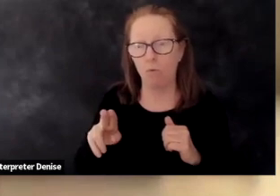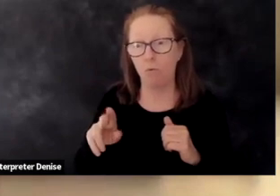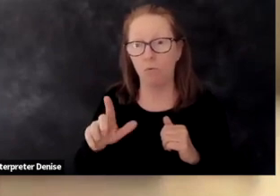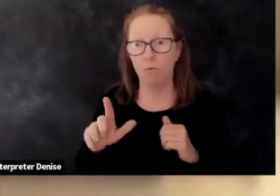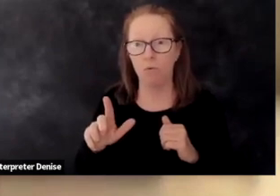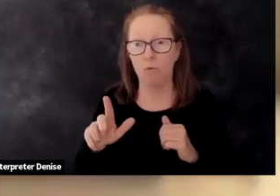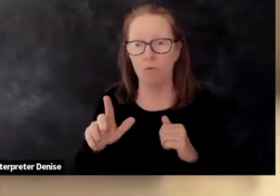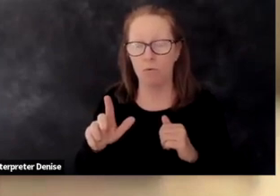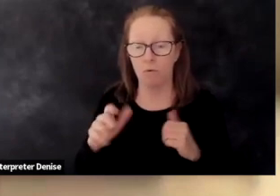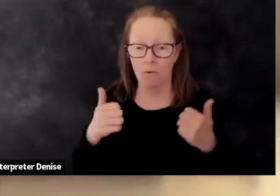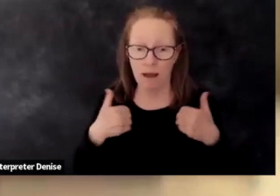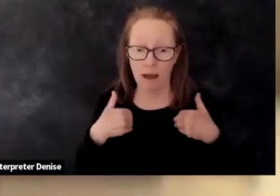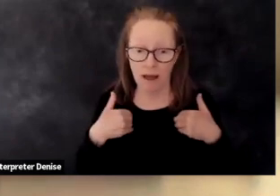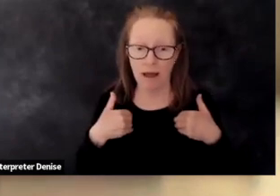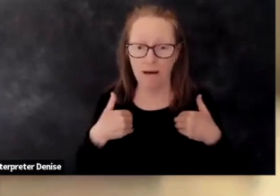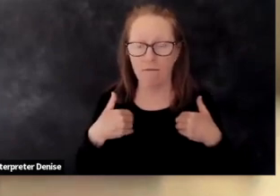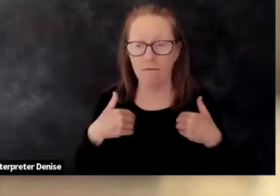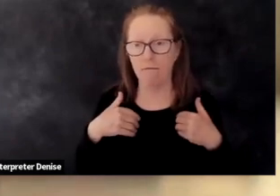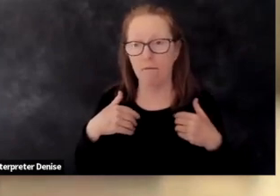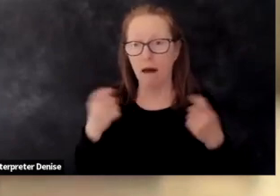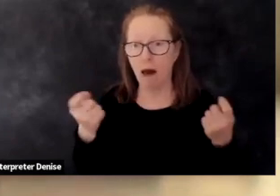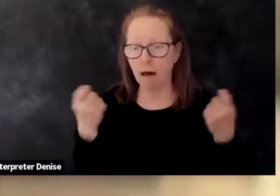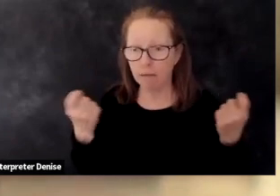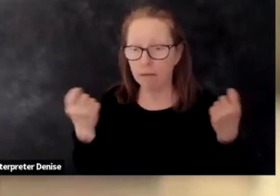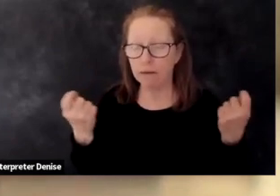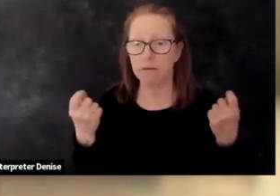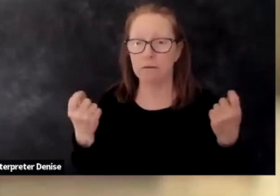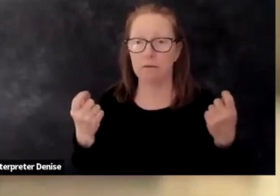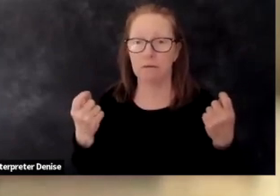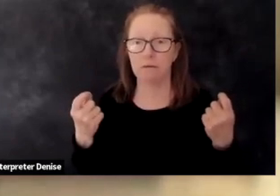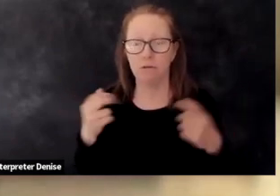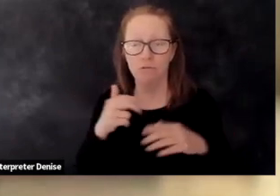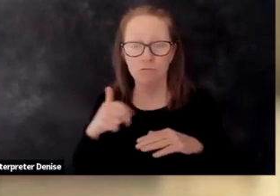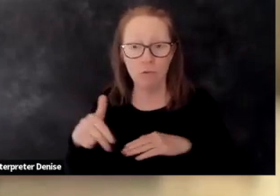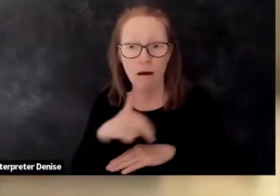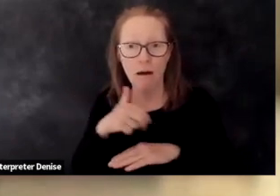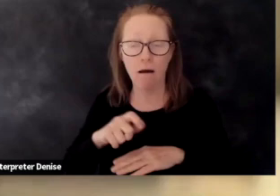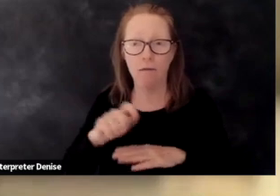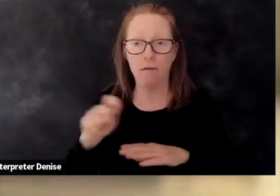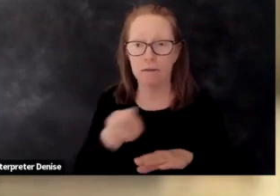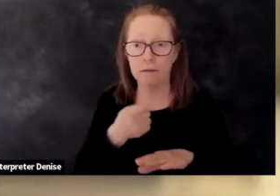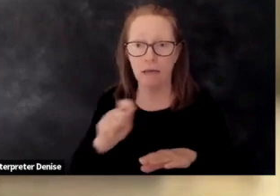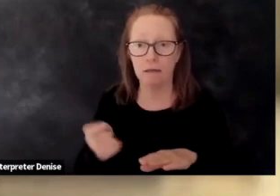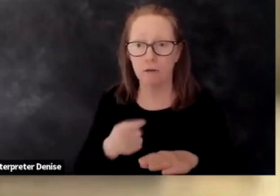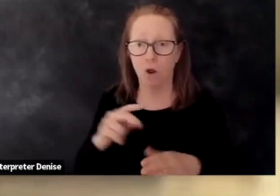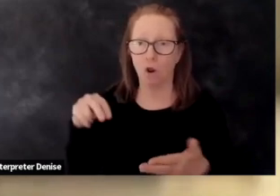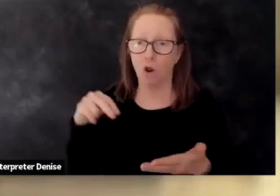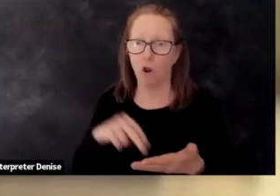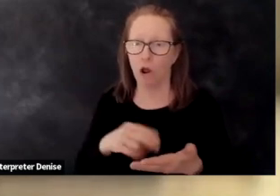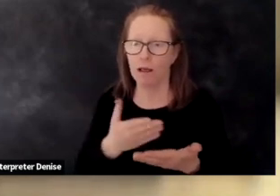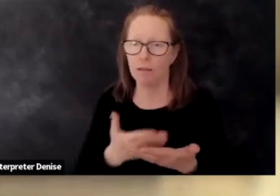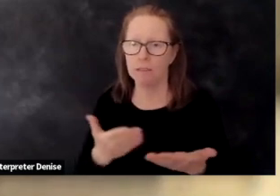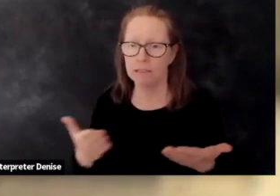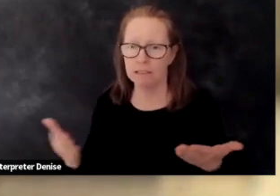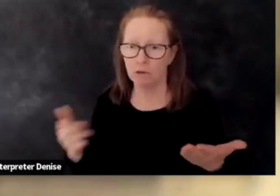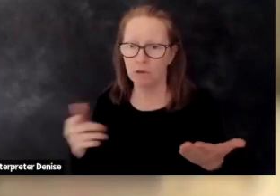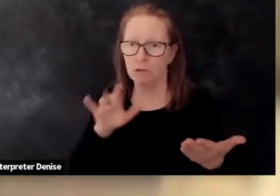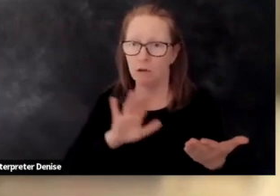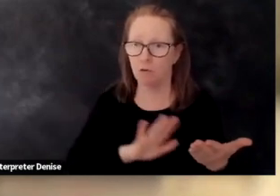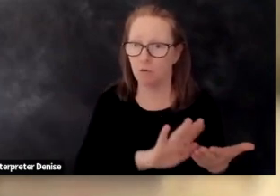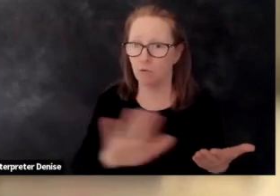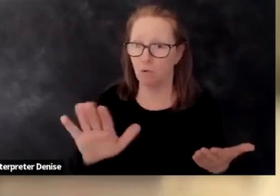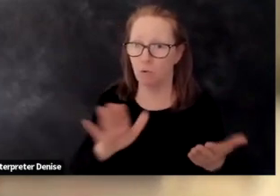have the tracksters, we have the tennis folks, so we can look at the materials that you plan to use, because I think that is